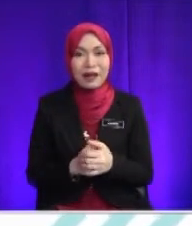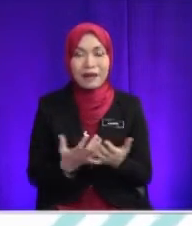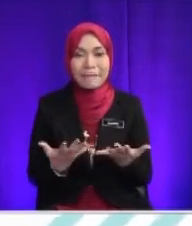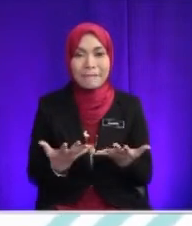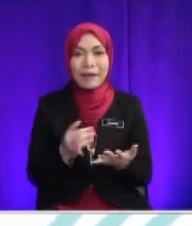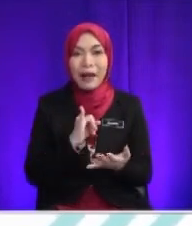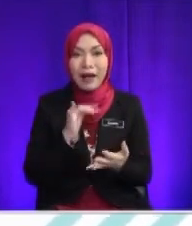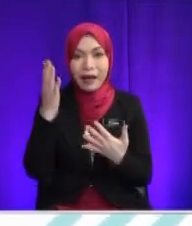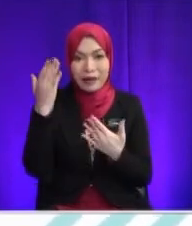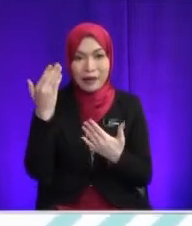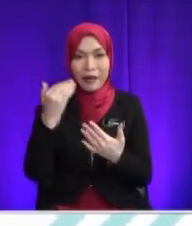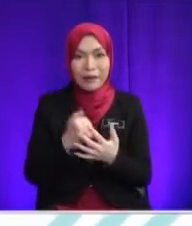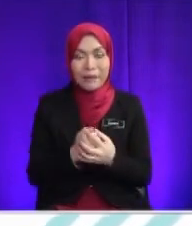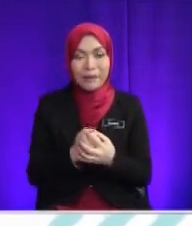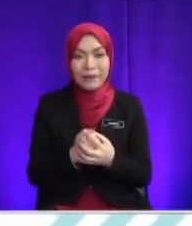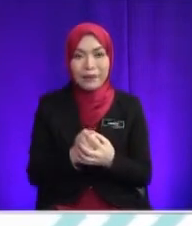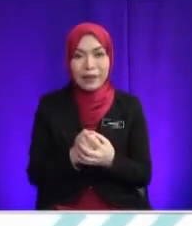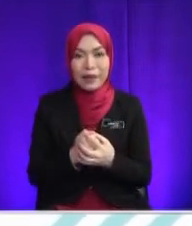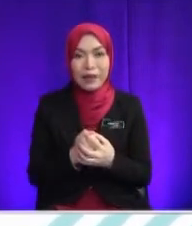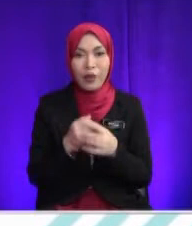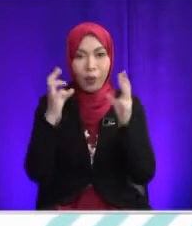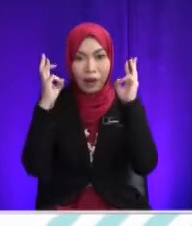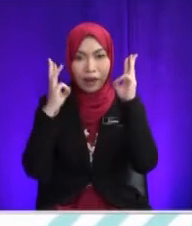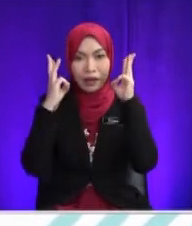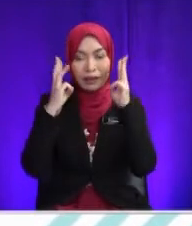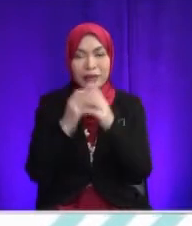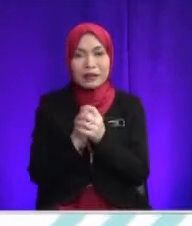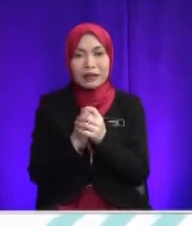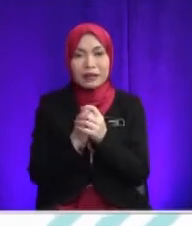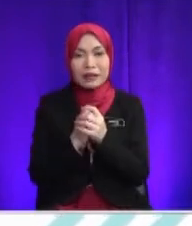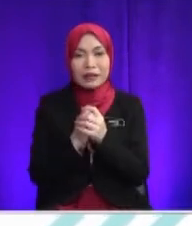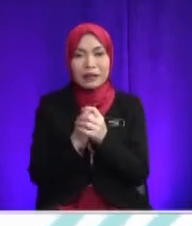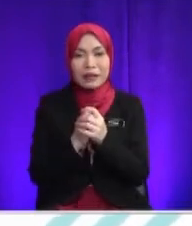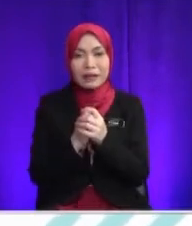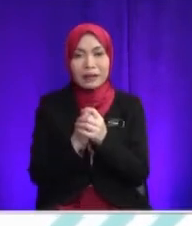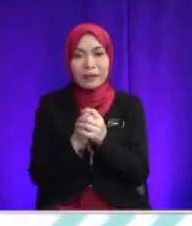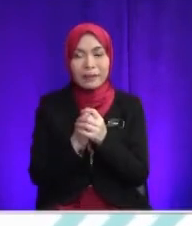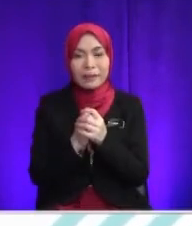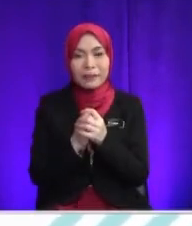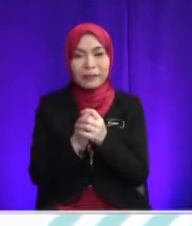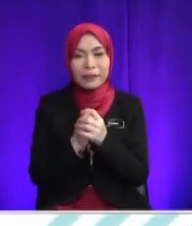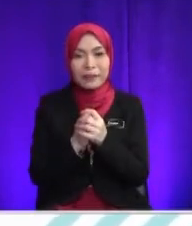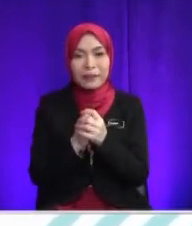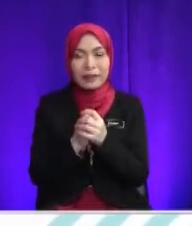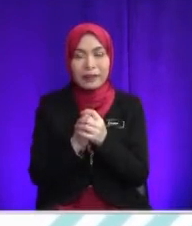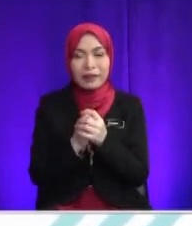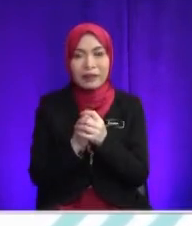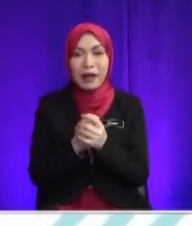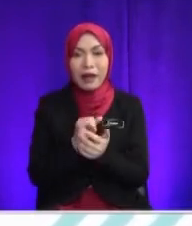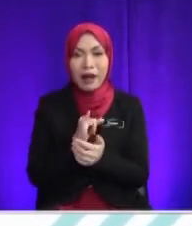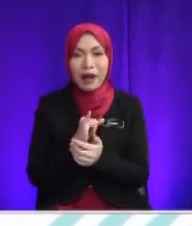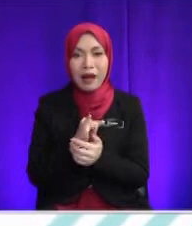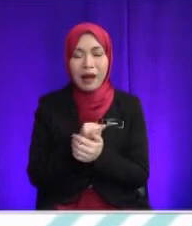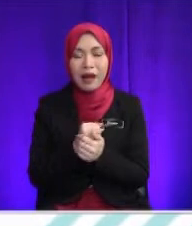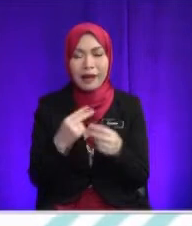I have my doubts about whether she can be trusted. I have my doubts. So you are replacing the phrase